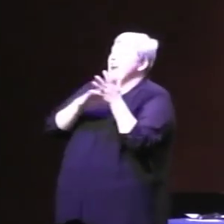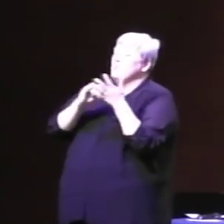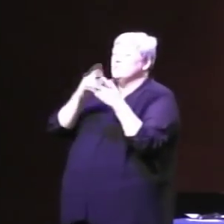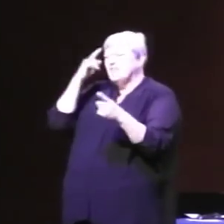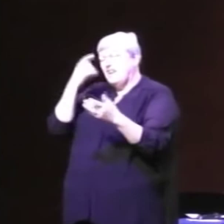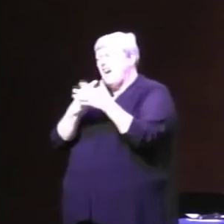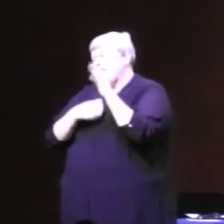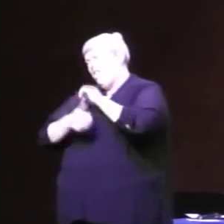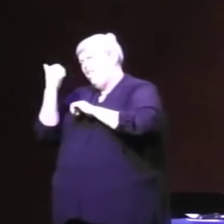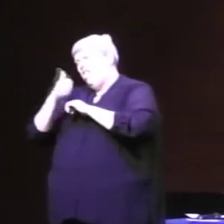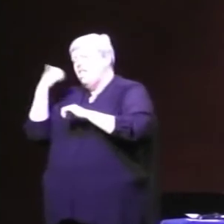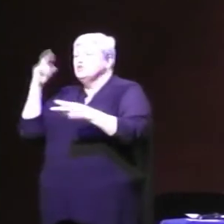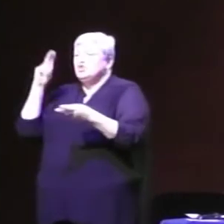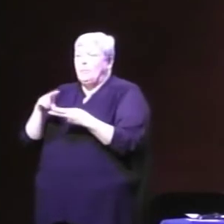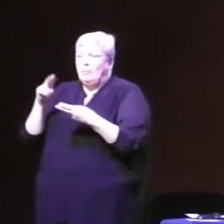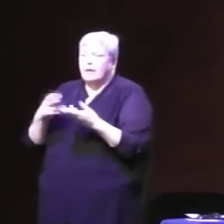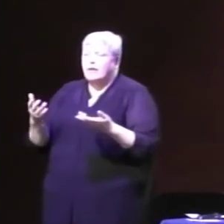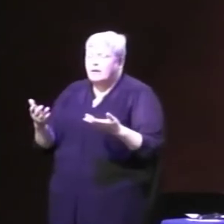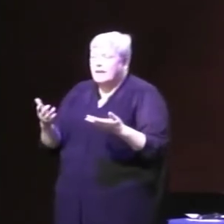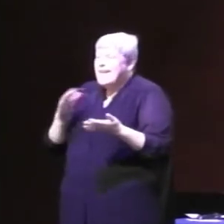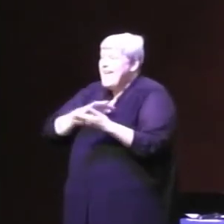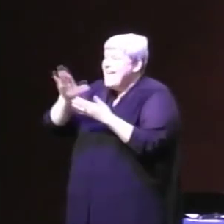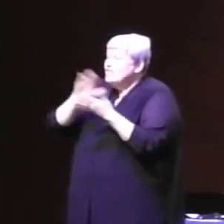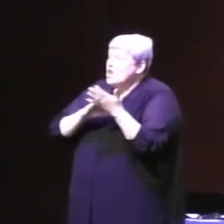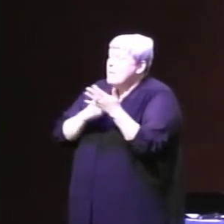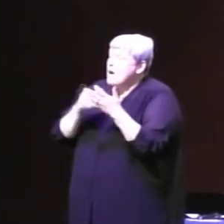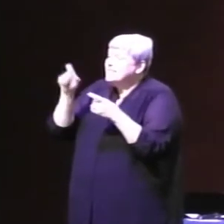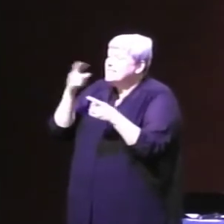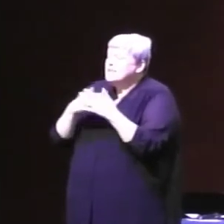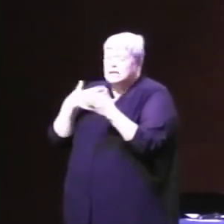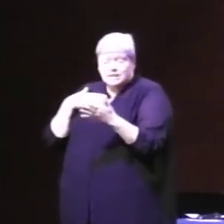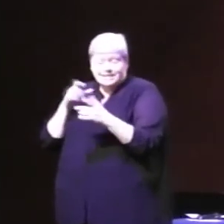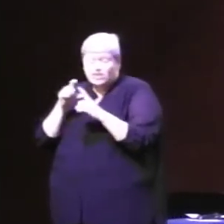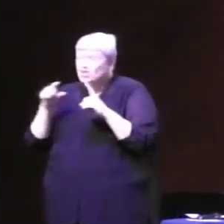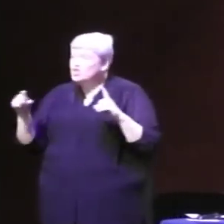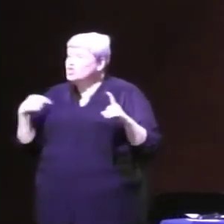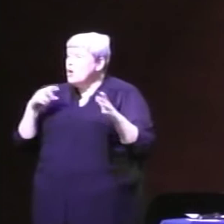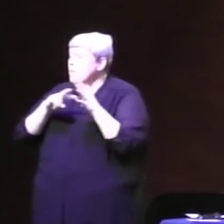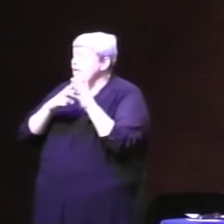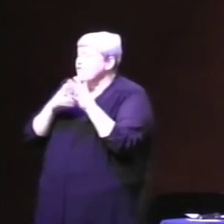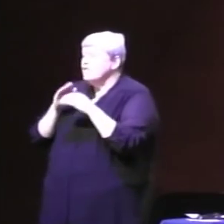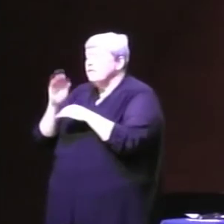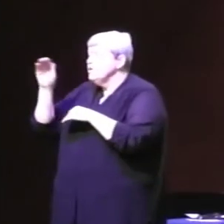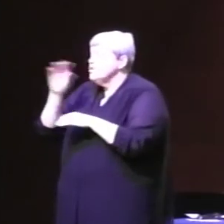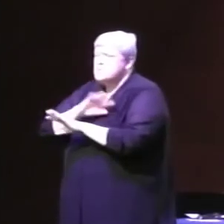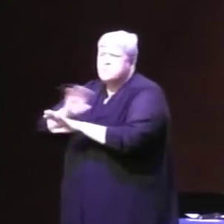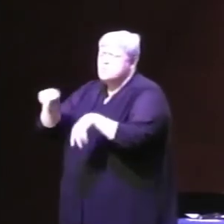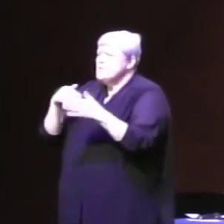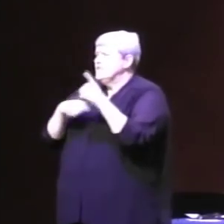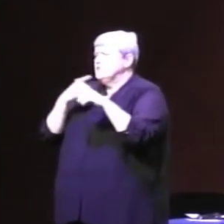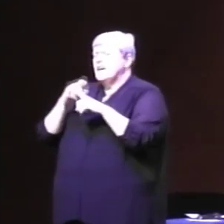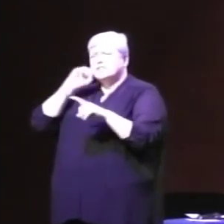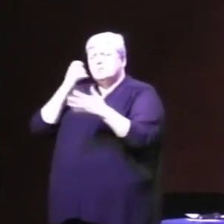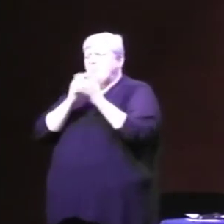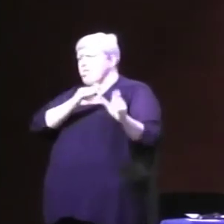of staff on the cheap. HMRC claims that its digital plans for the future will mean that there will be no detriment to tax collection